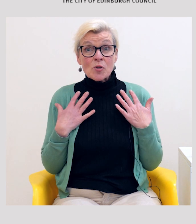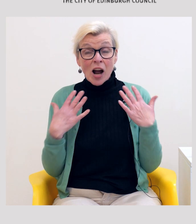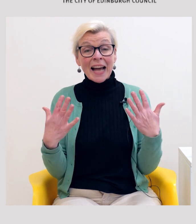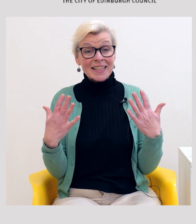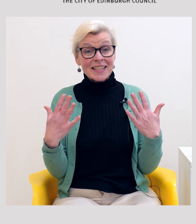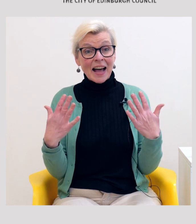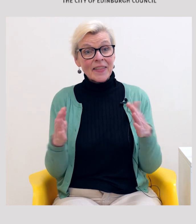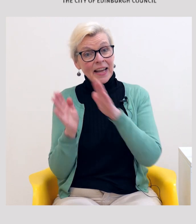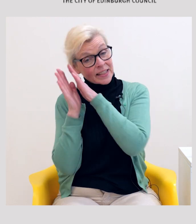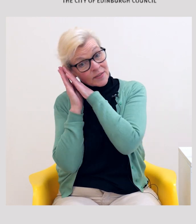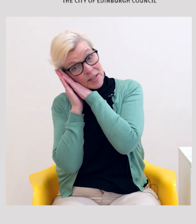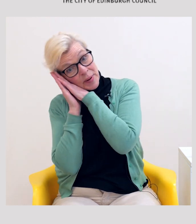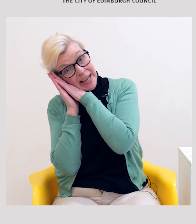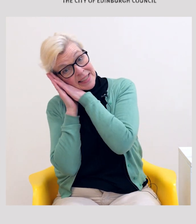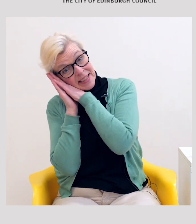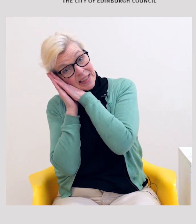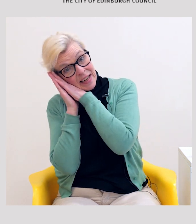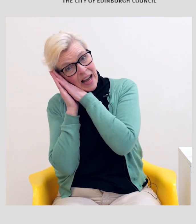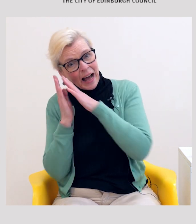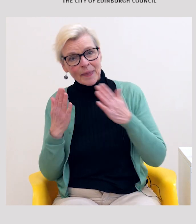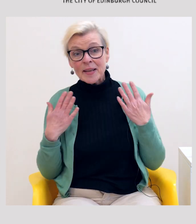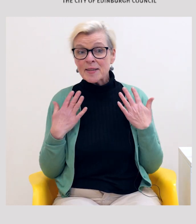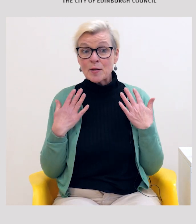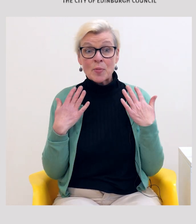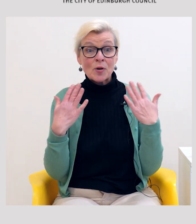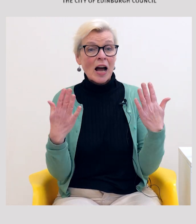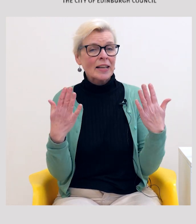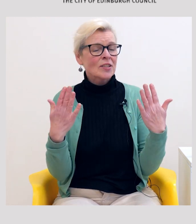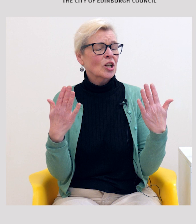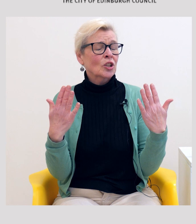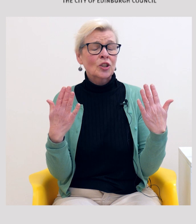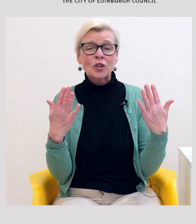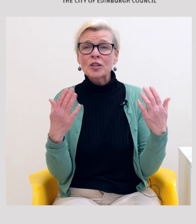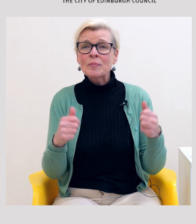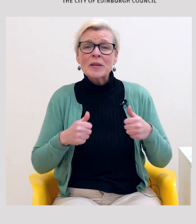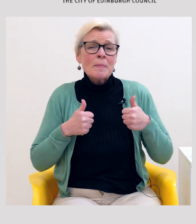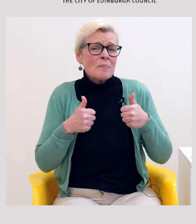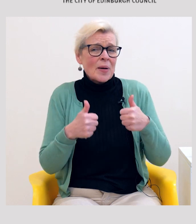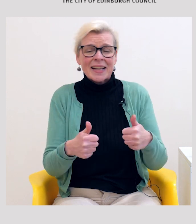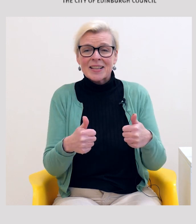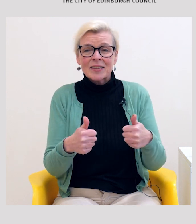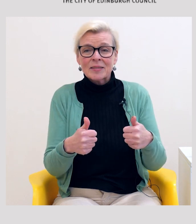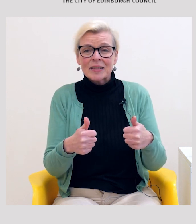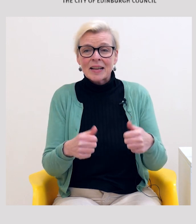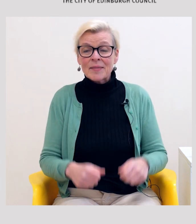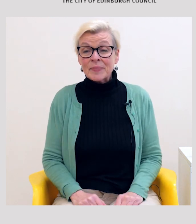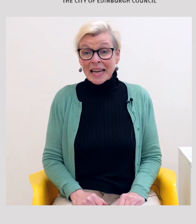a surprise at the end of his bed. And this surprise couldn't be